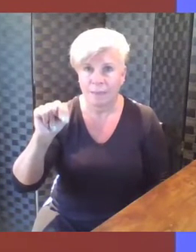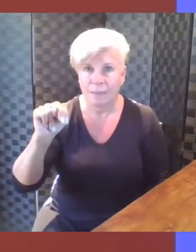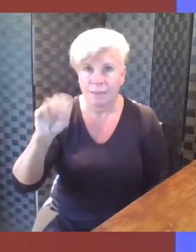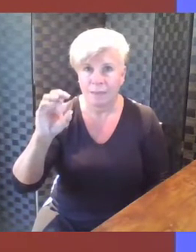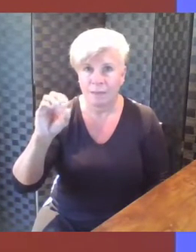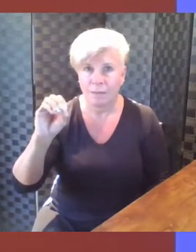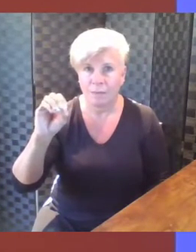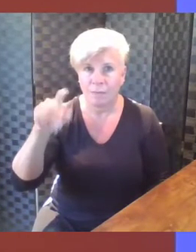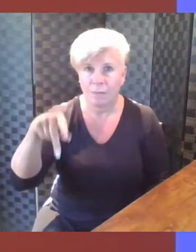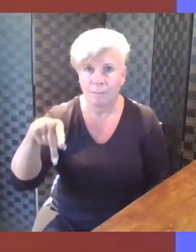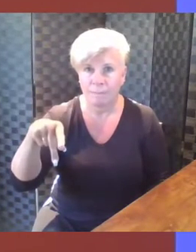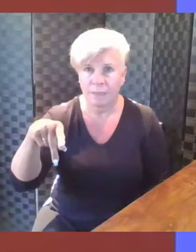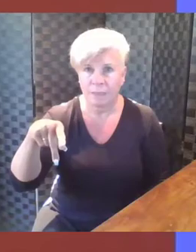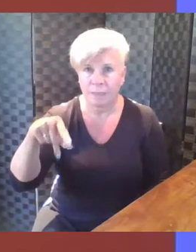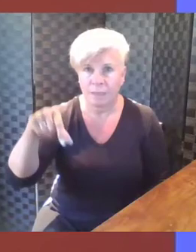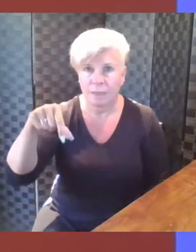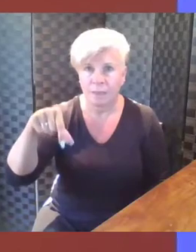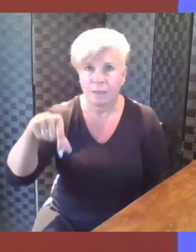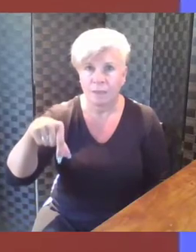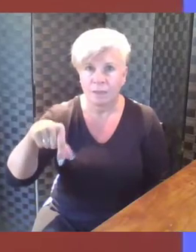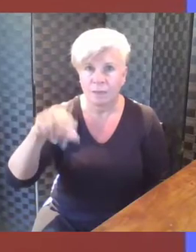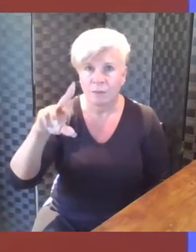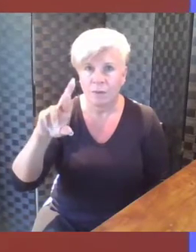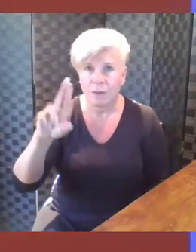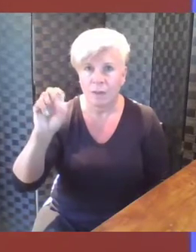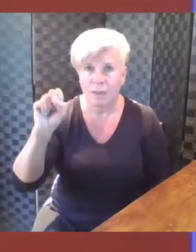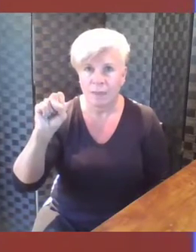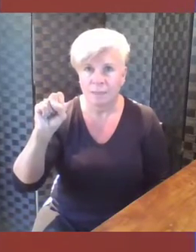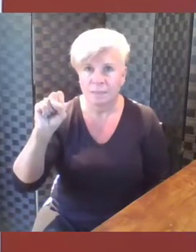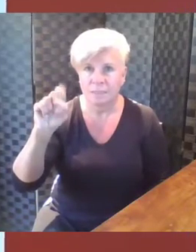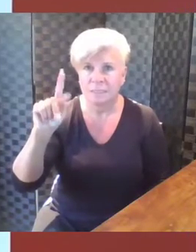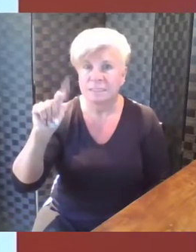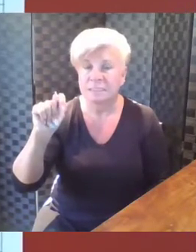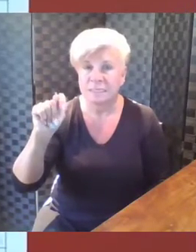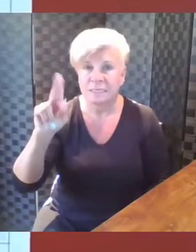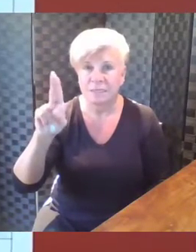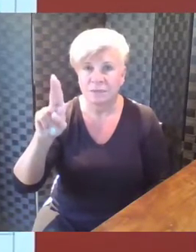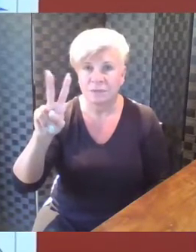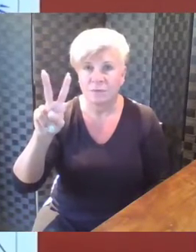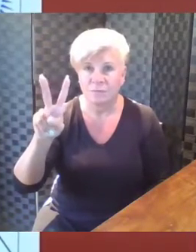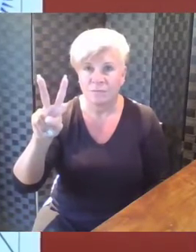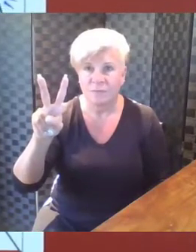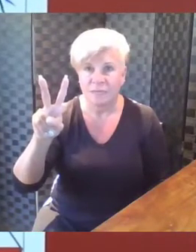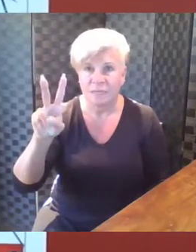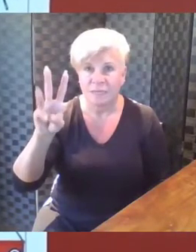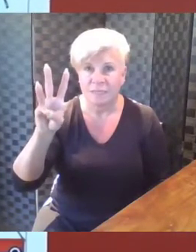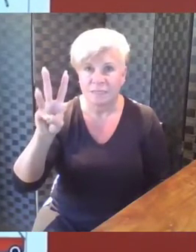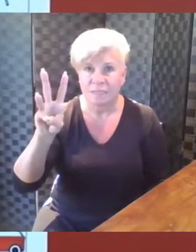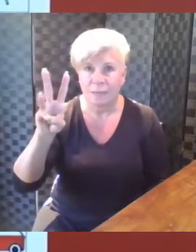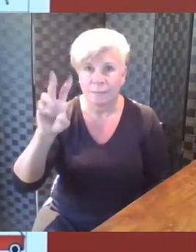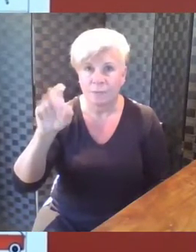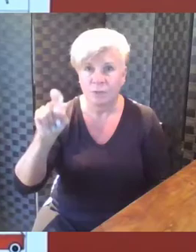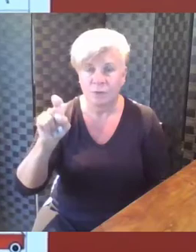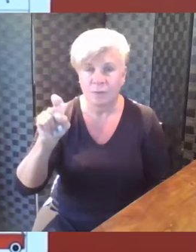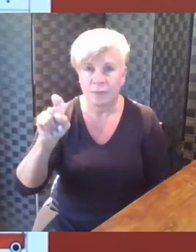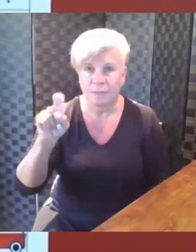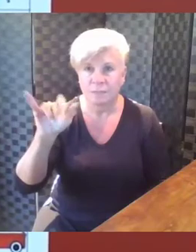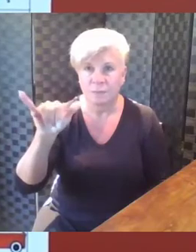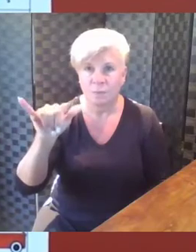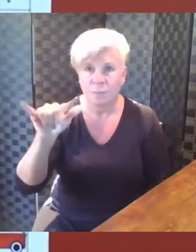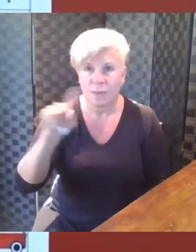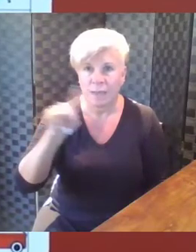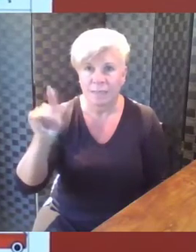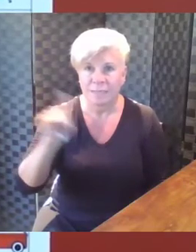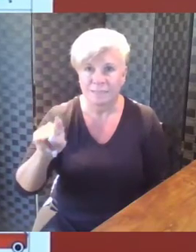M, N, O, P, Q, R, S, T, U, V, W,